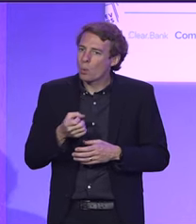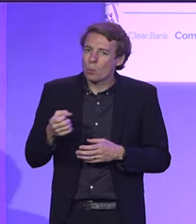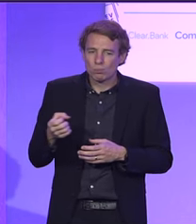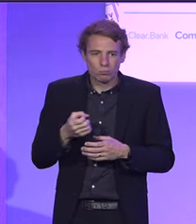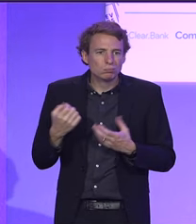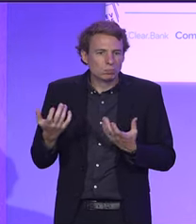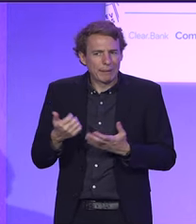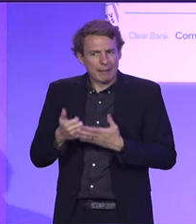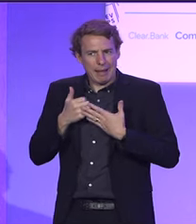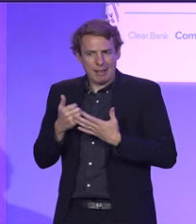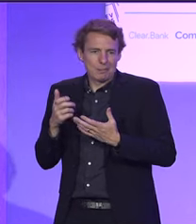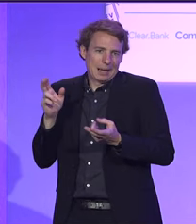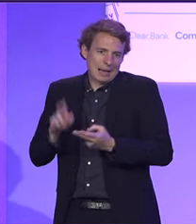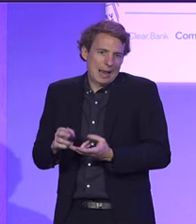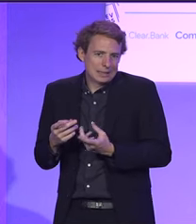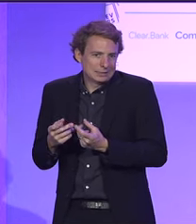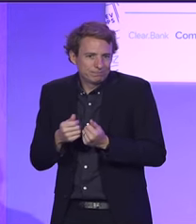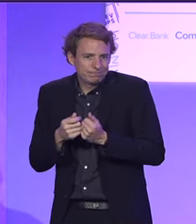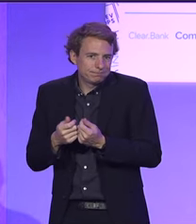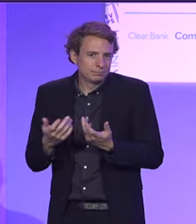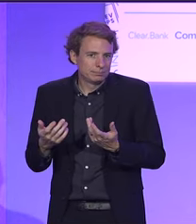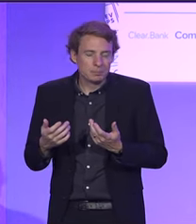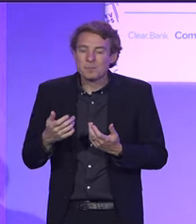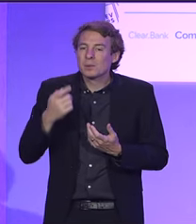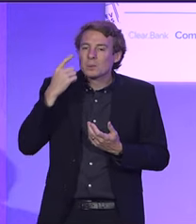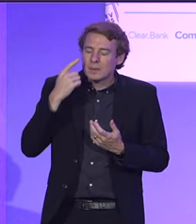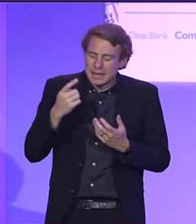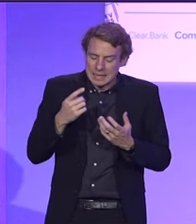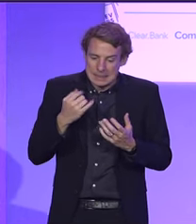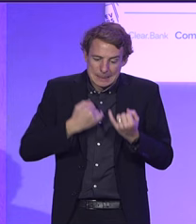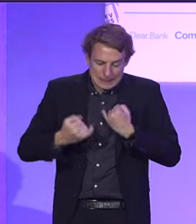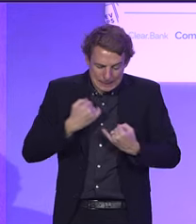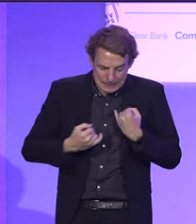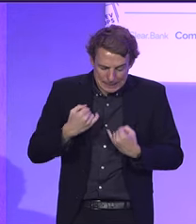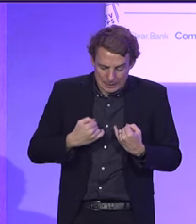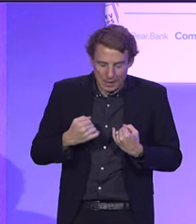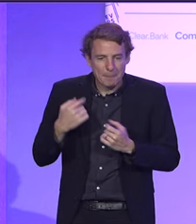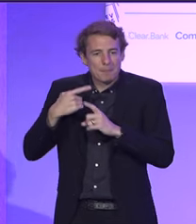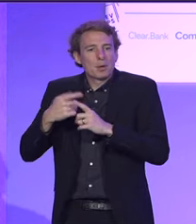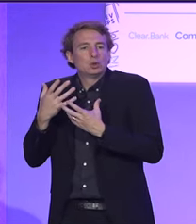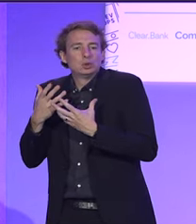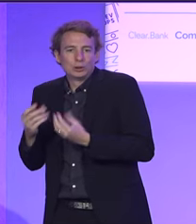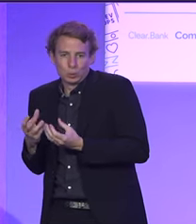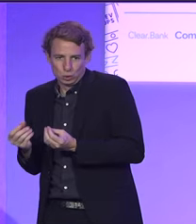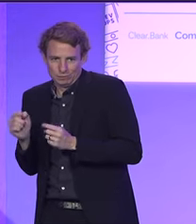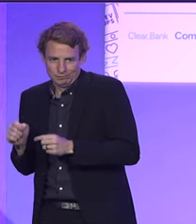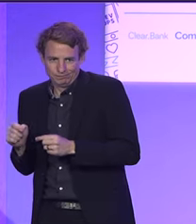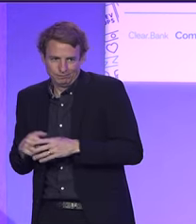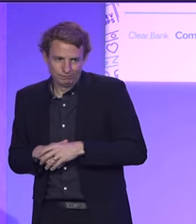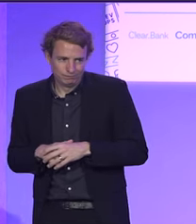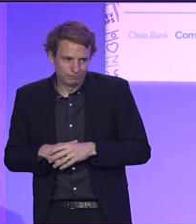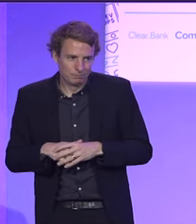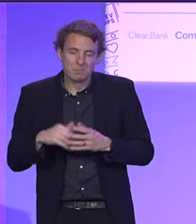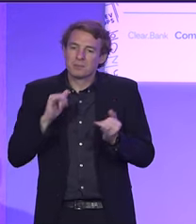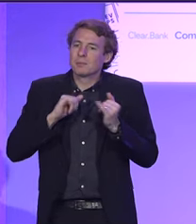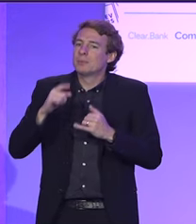world. You can then figure out how we solve those problems. If you say, you know what, conferences, not for